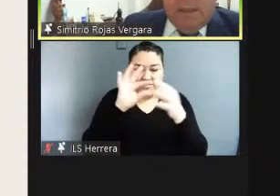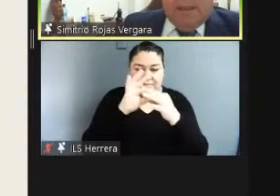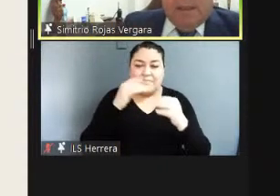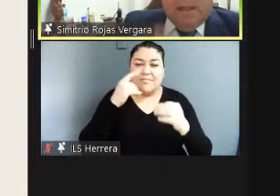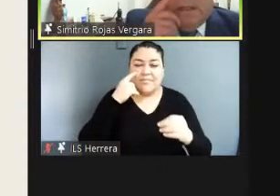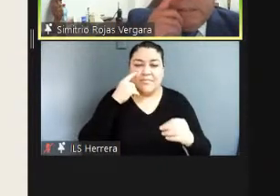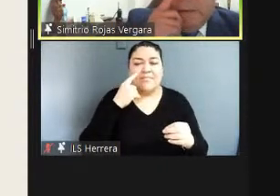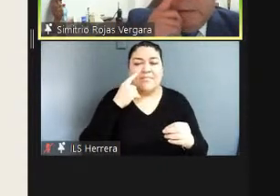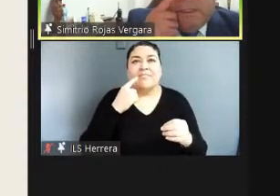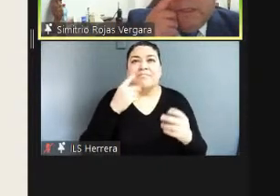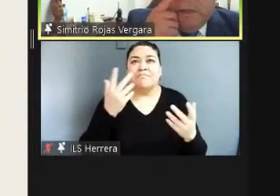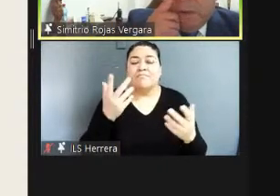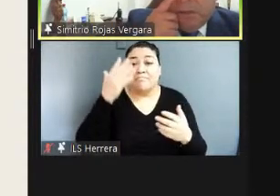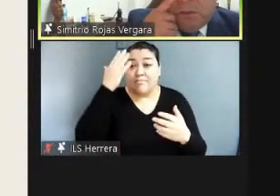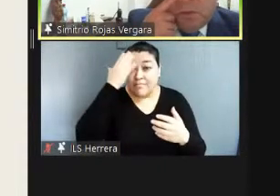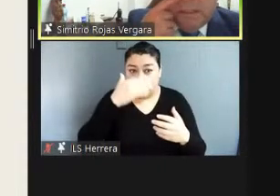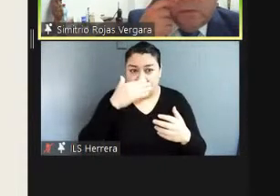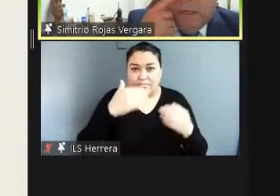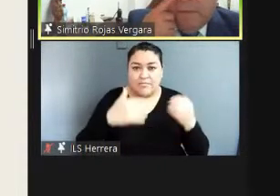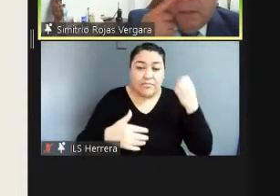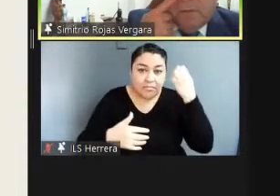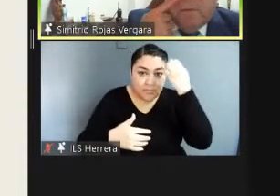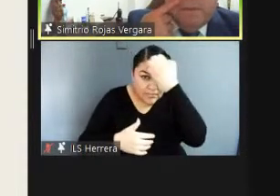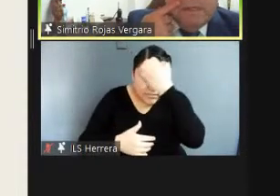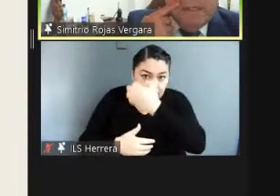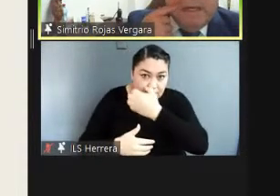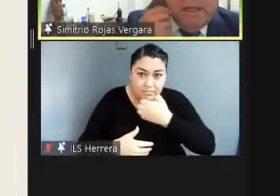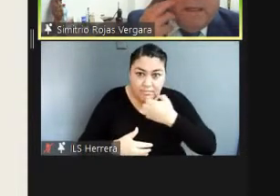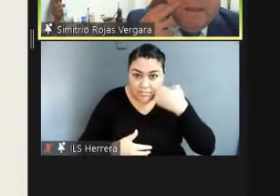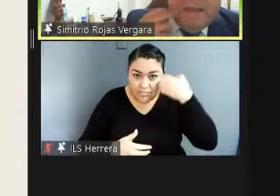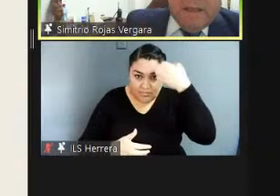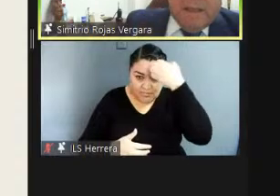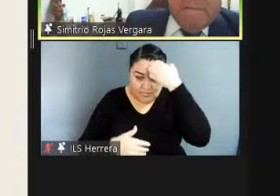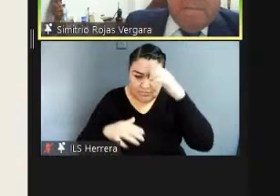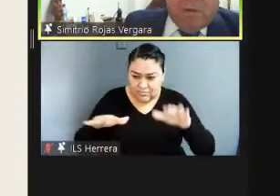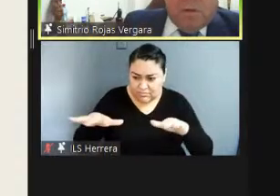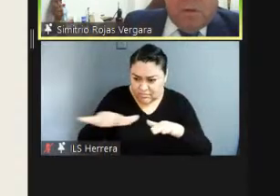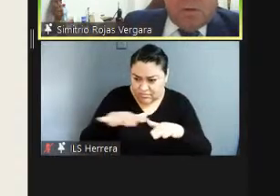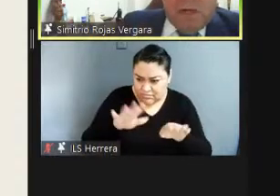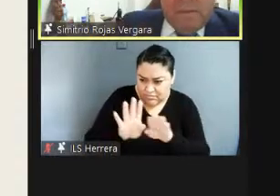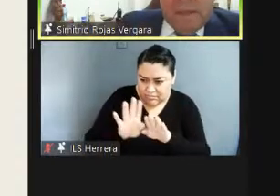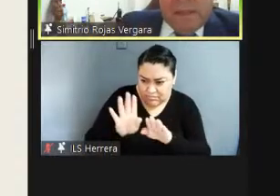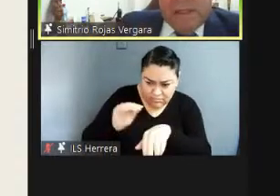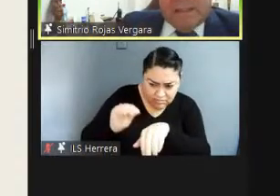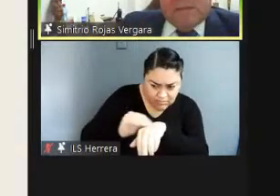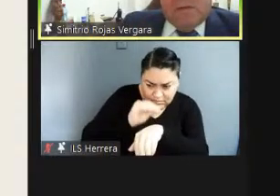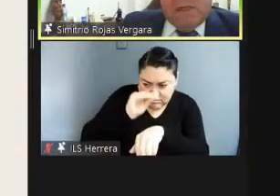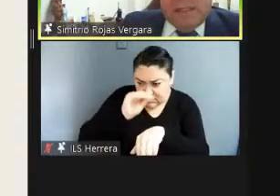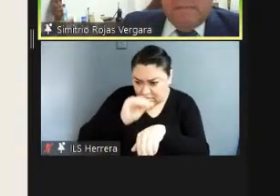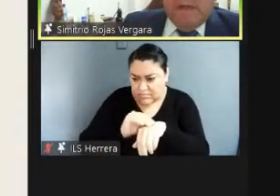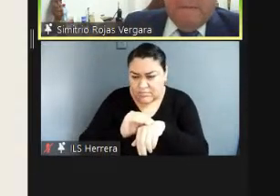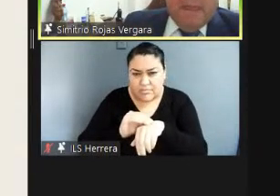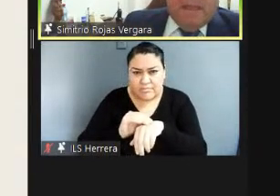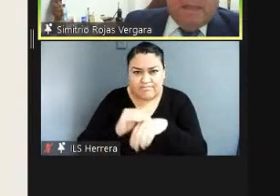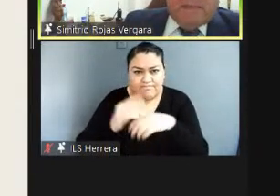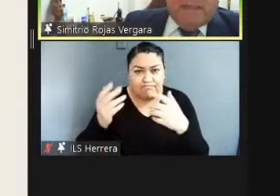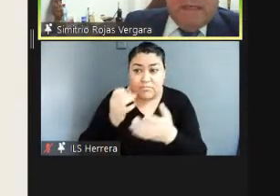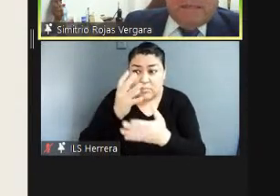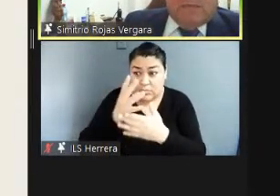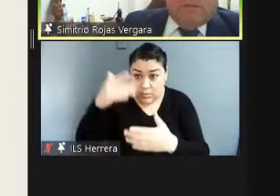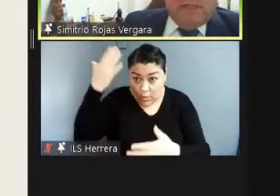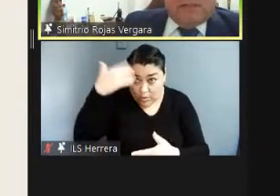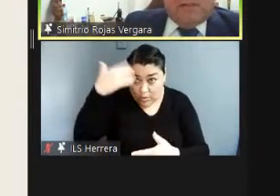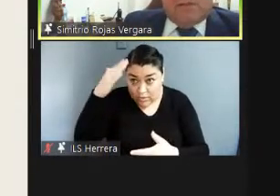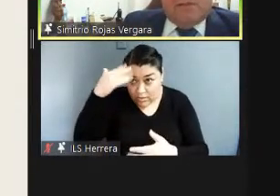we need to understand clearly that assessment, which is a fundamental element, is